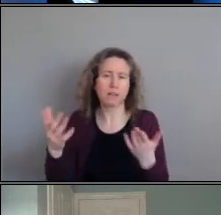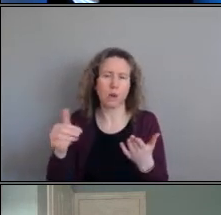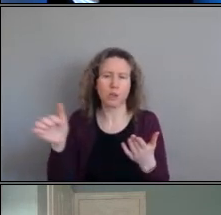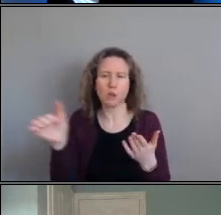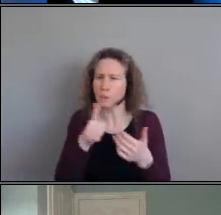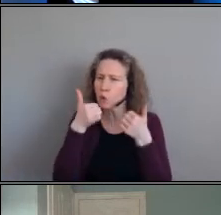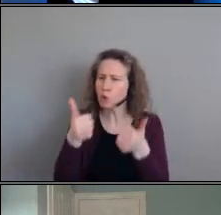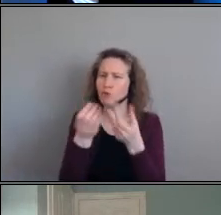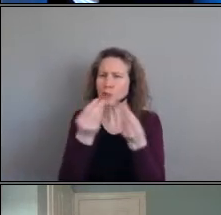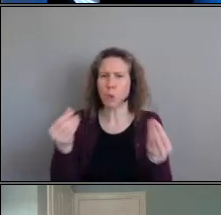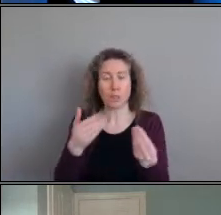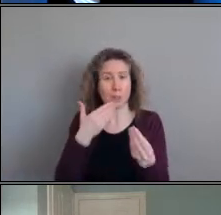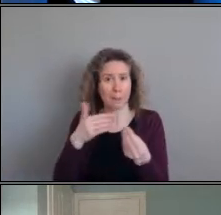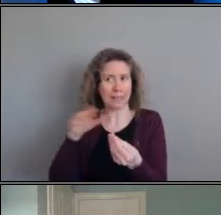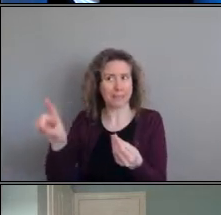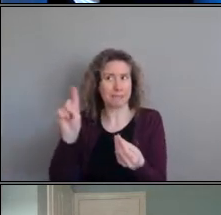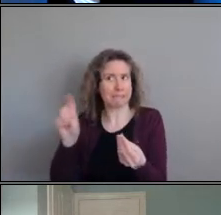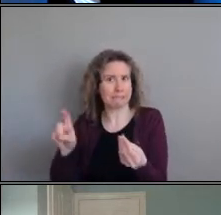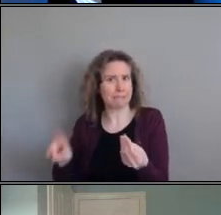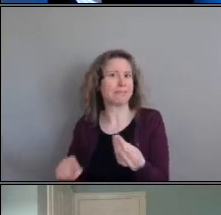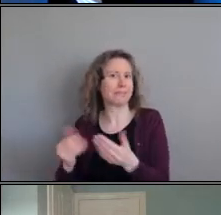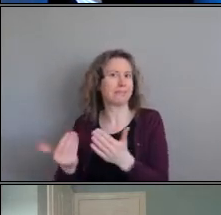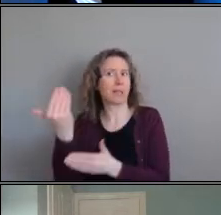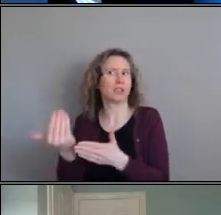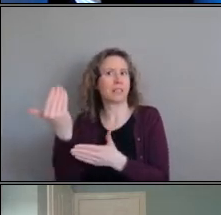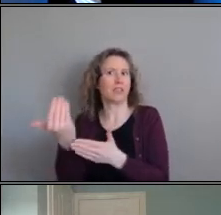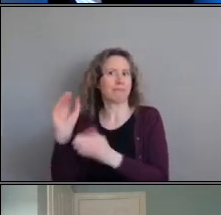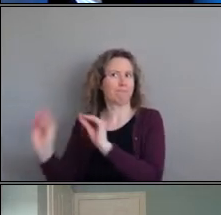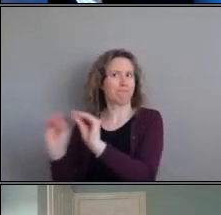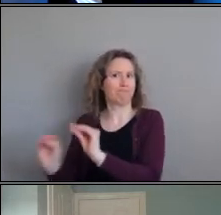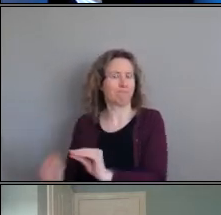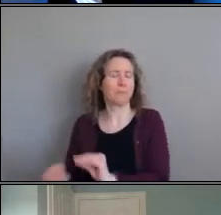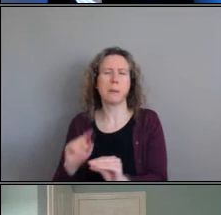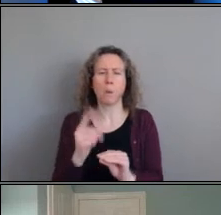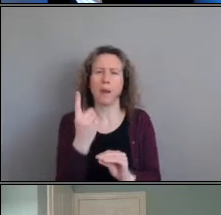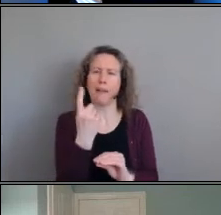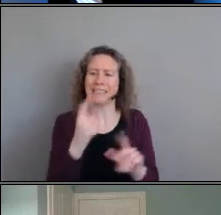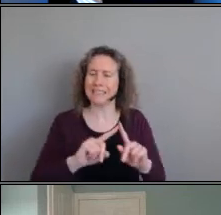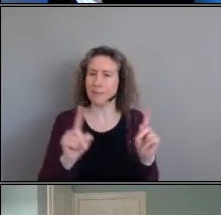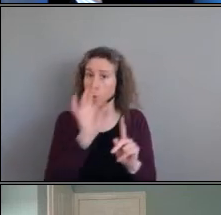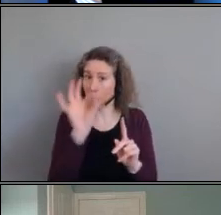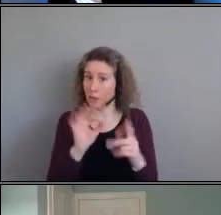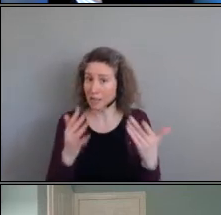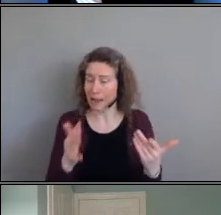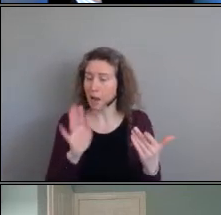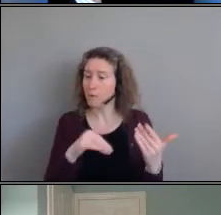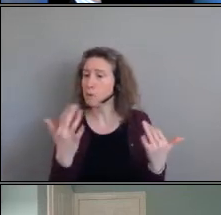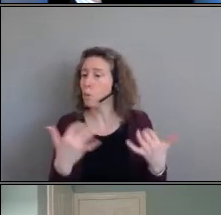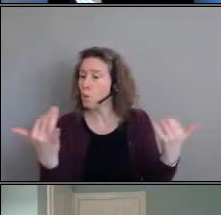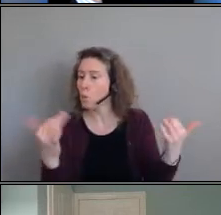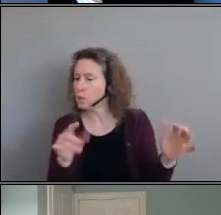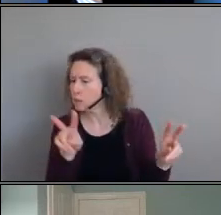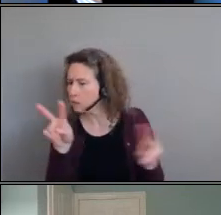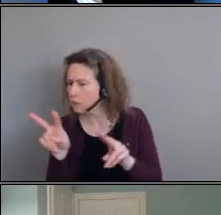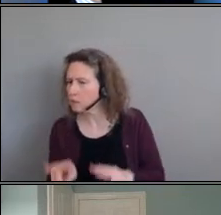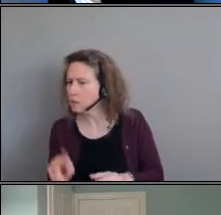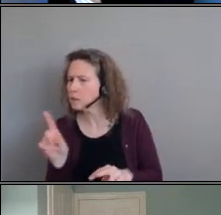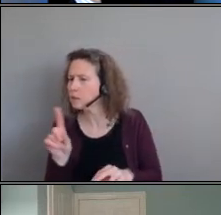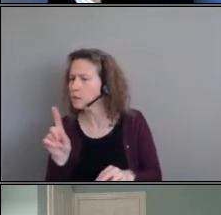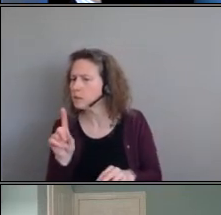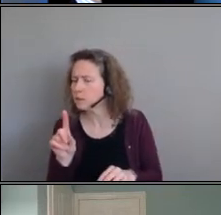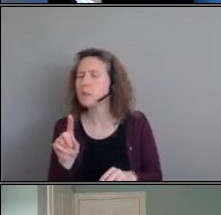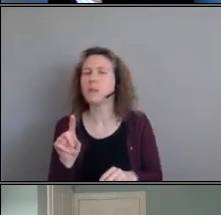really good resources there for you popping up in the chat throughout the Q&A. Let's take another question from the audience here. What's this?